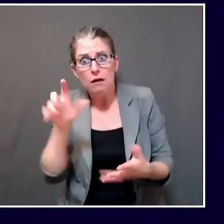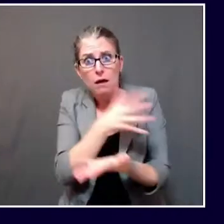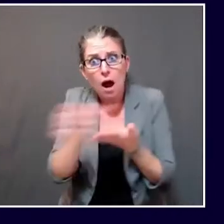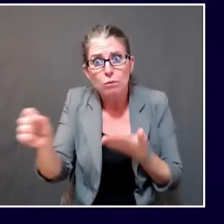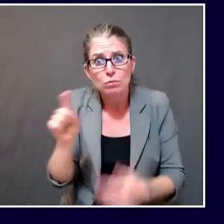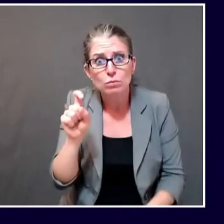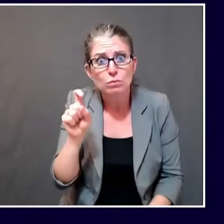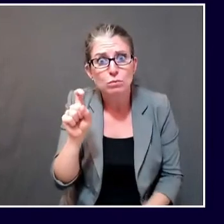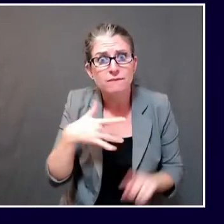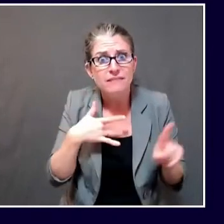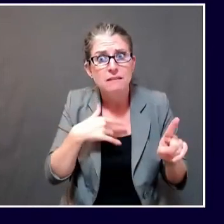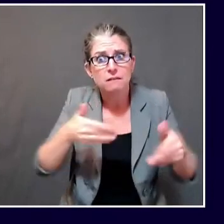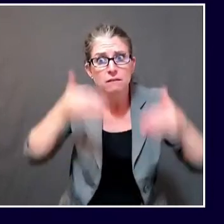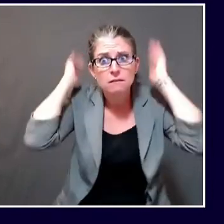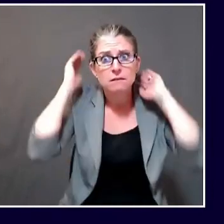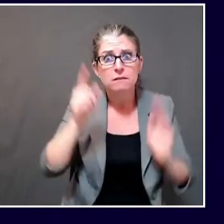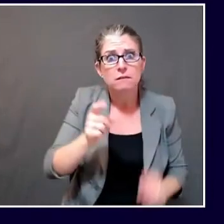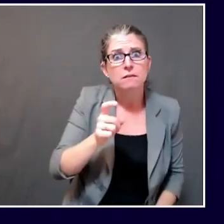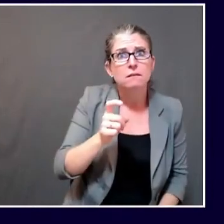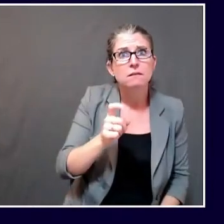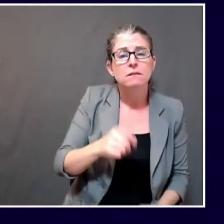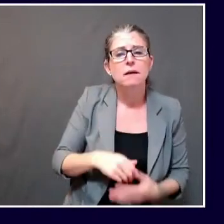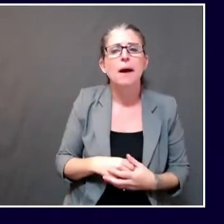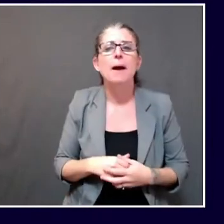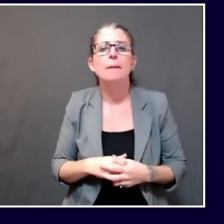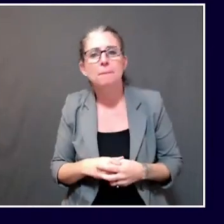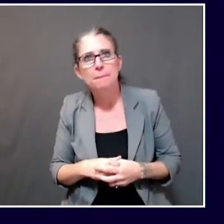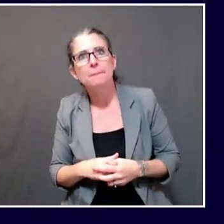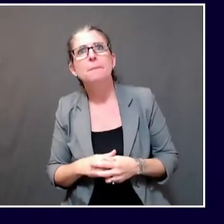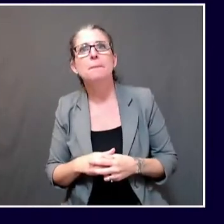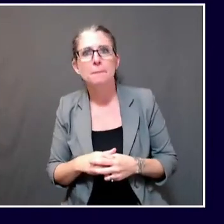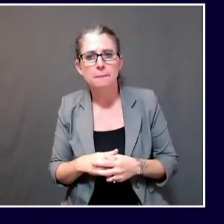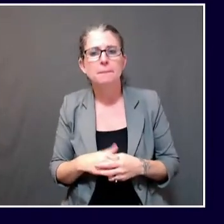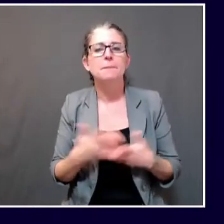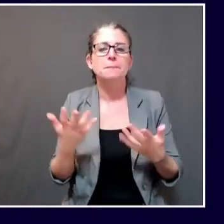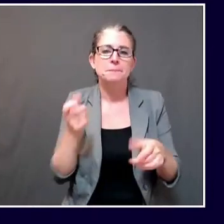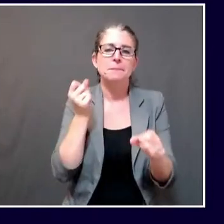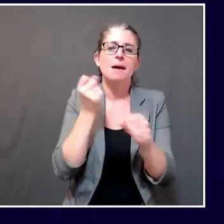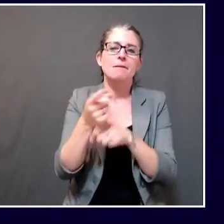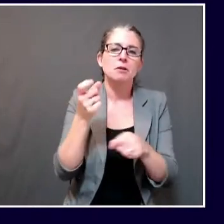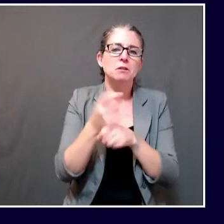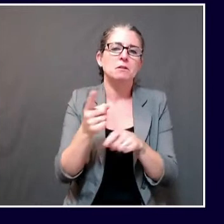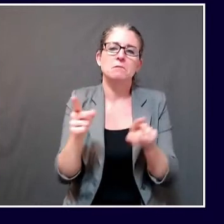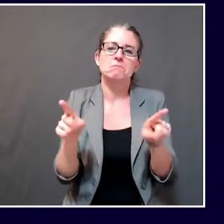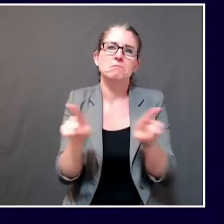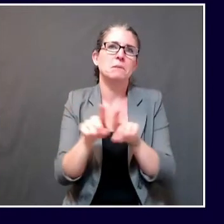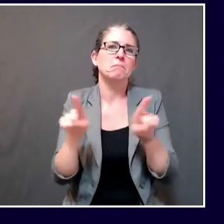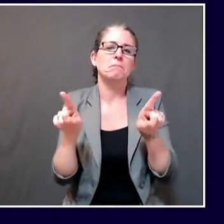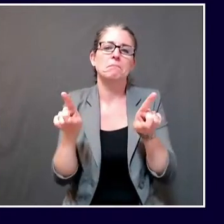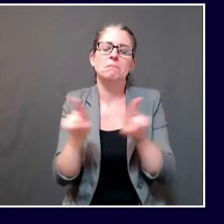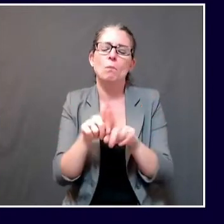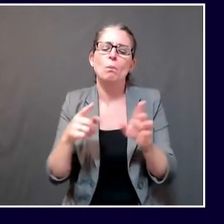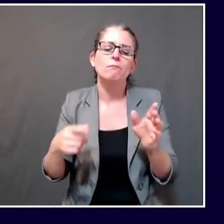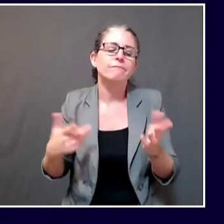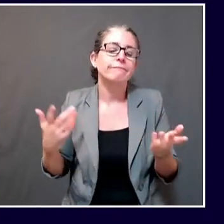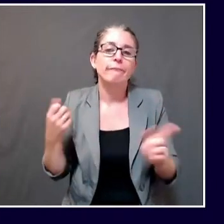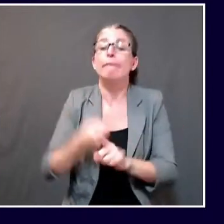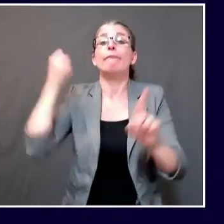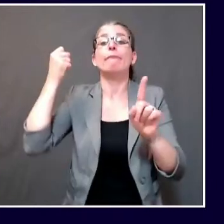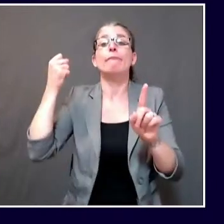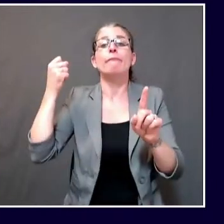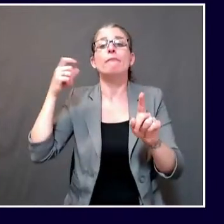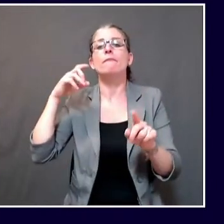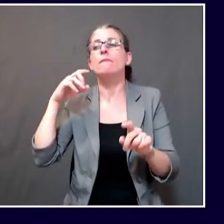almost for every year, it seems, there are periodic, sporadic, limited stockouts of some of the